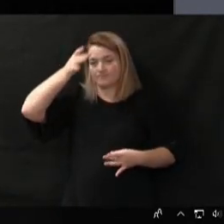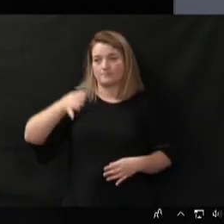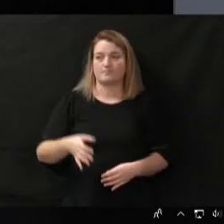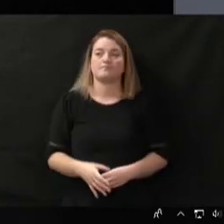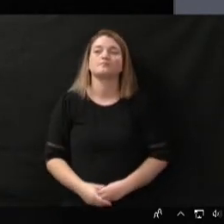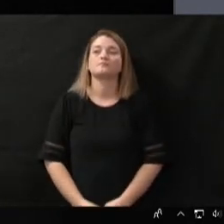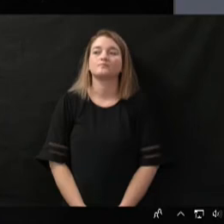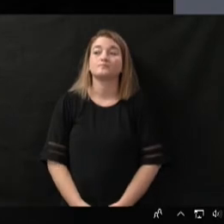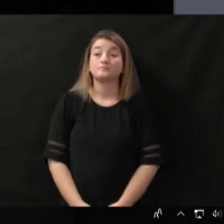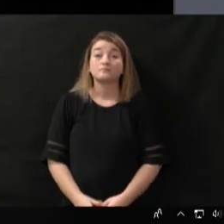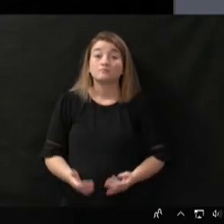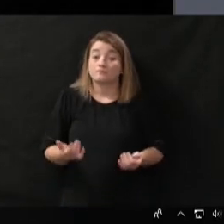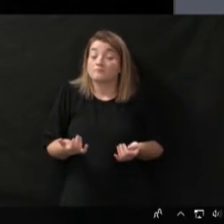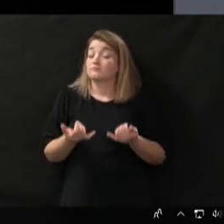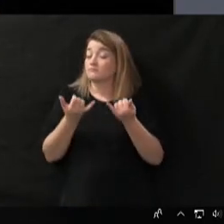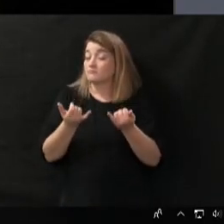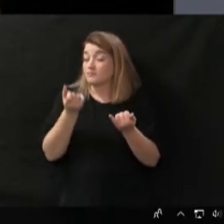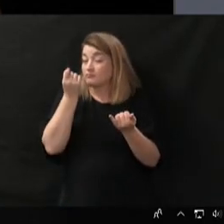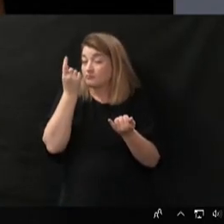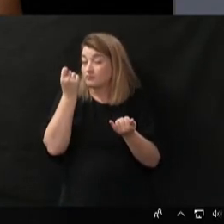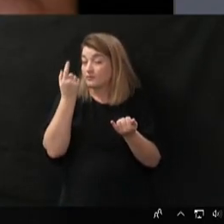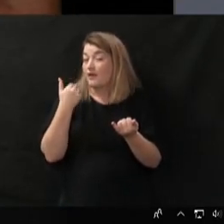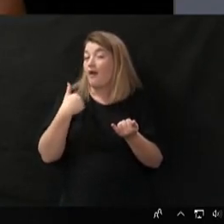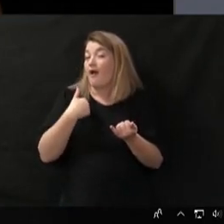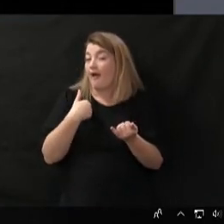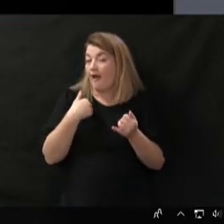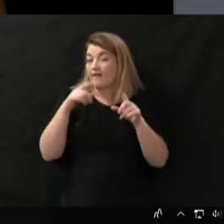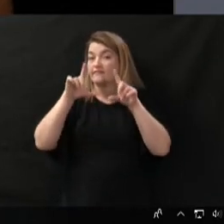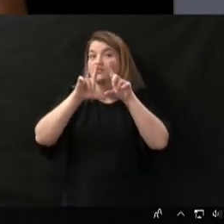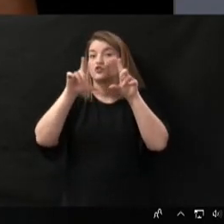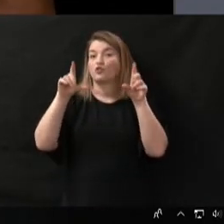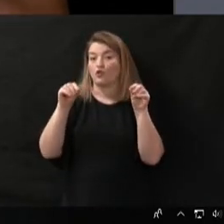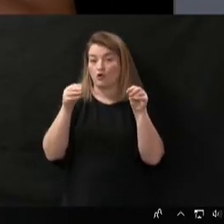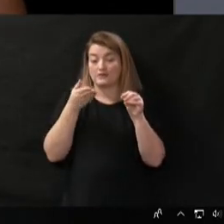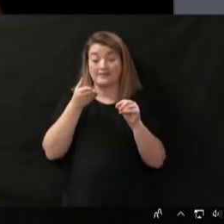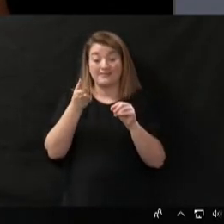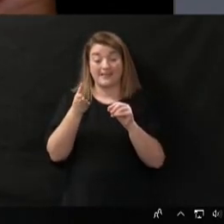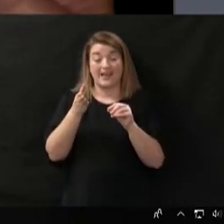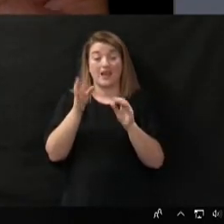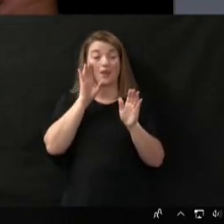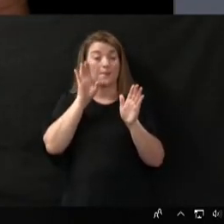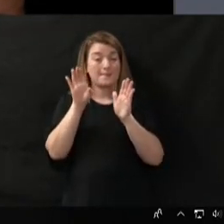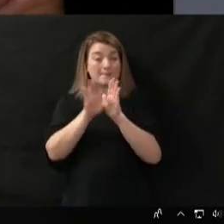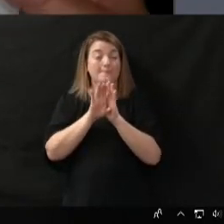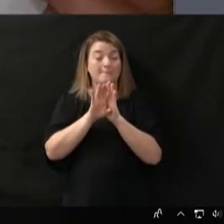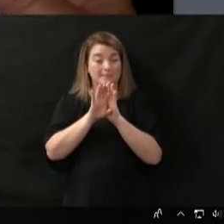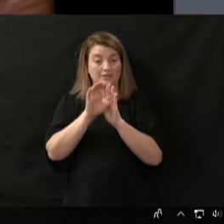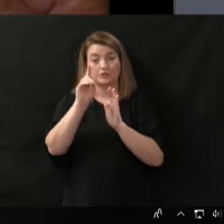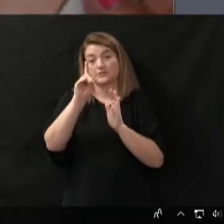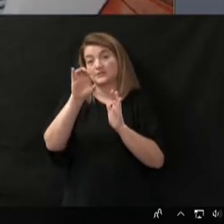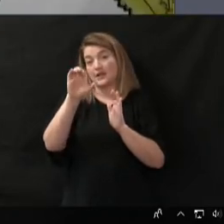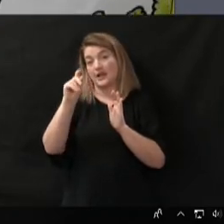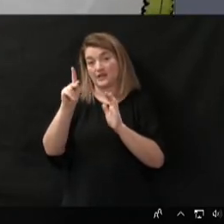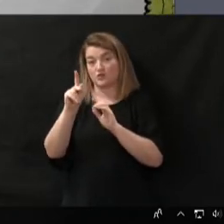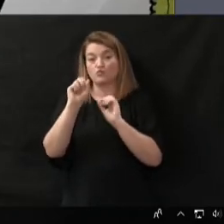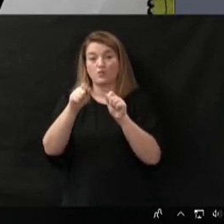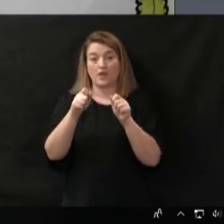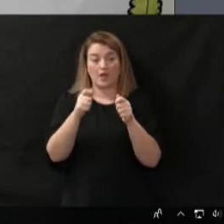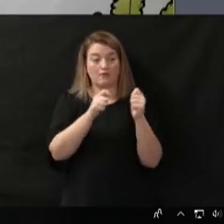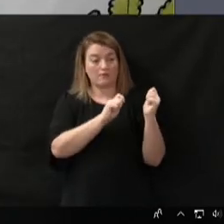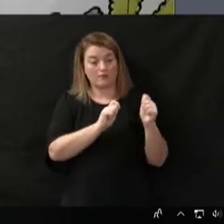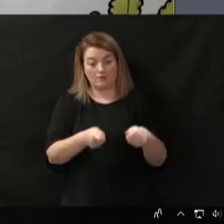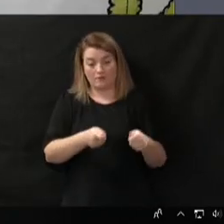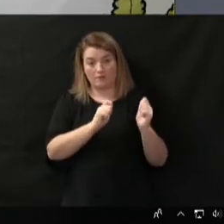Now, there are picture deck cards that you could go through first with them, and it has those